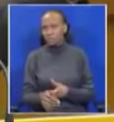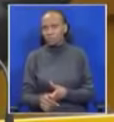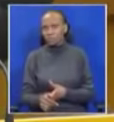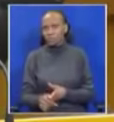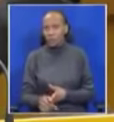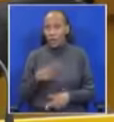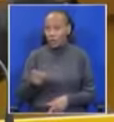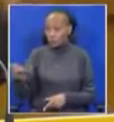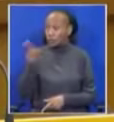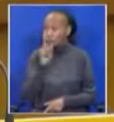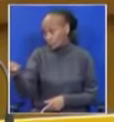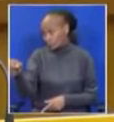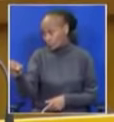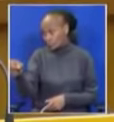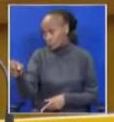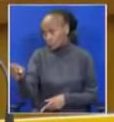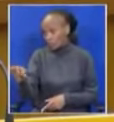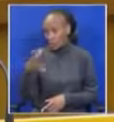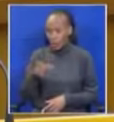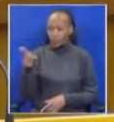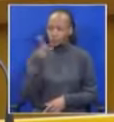up.